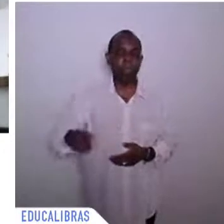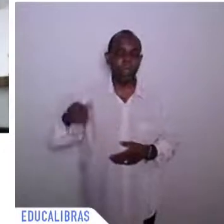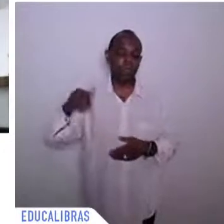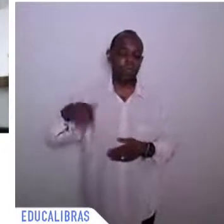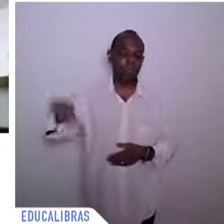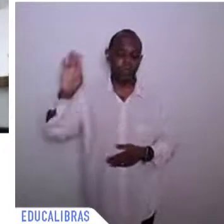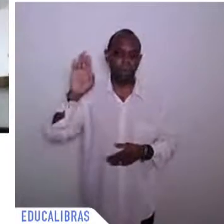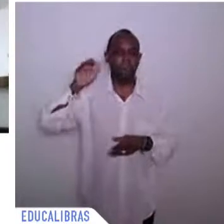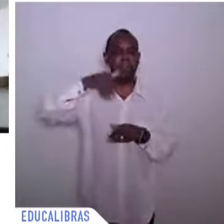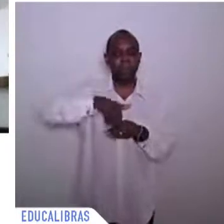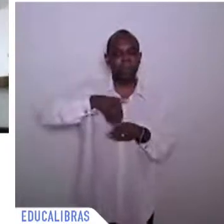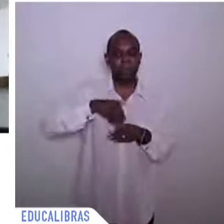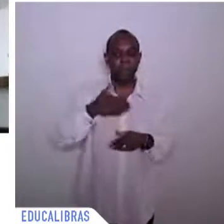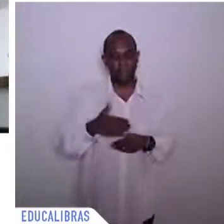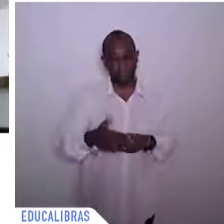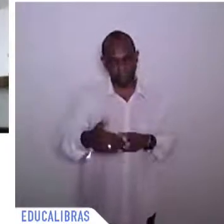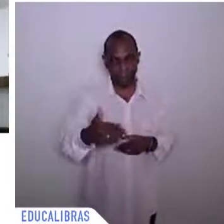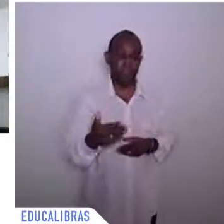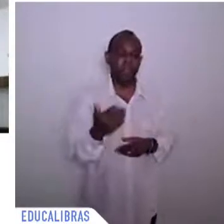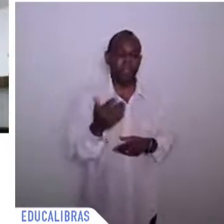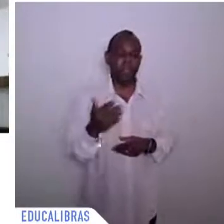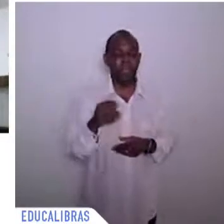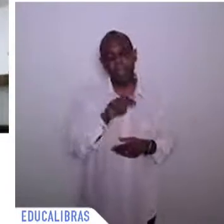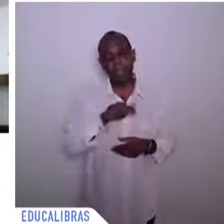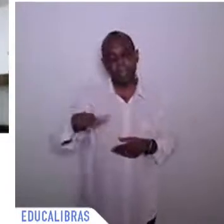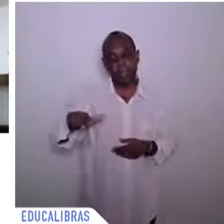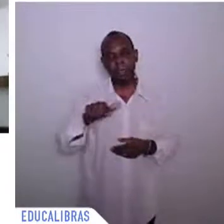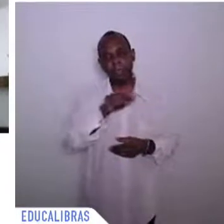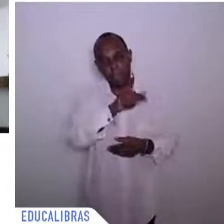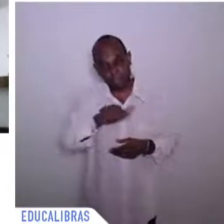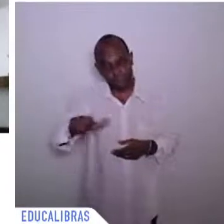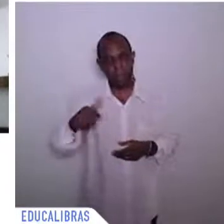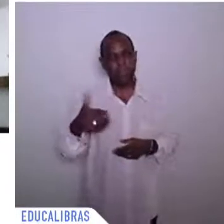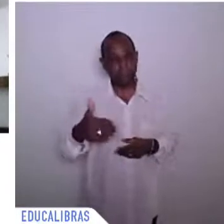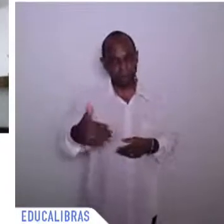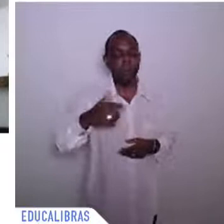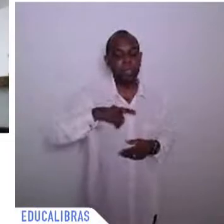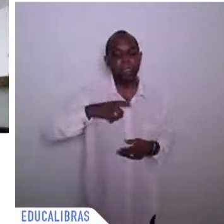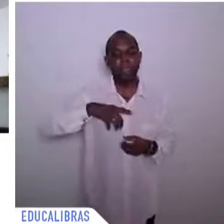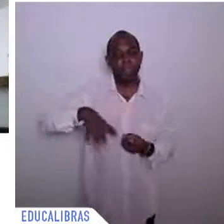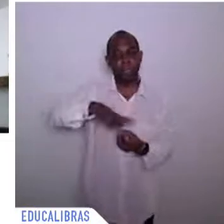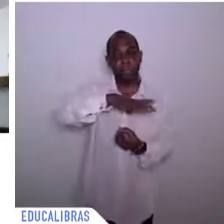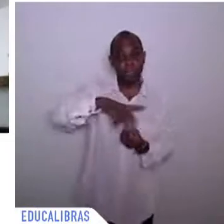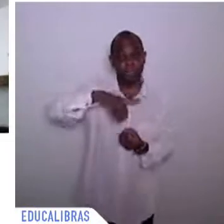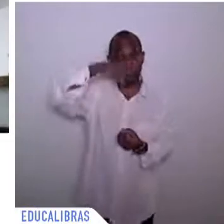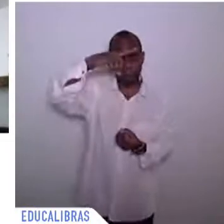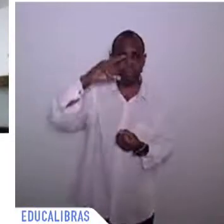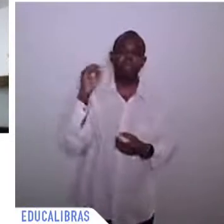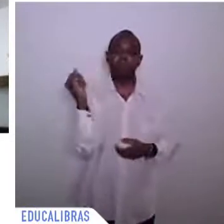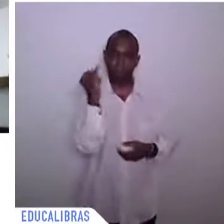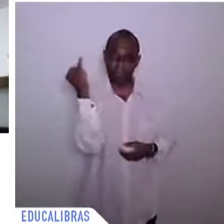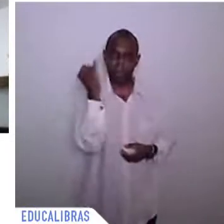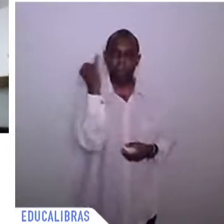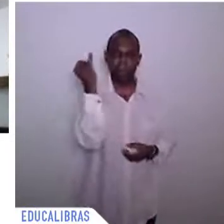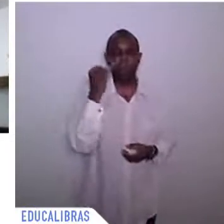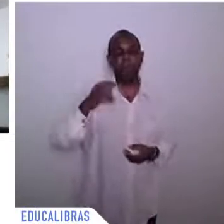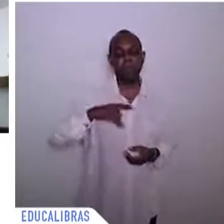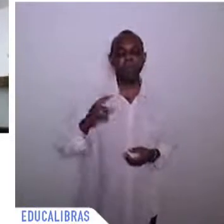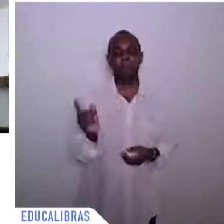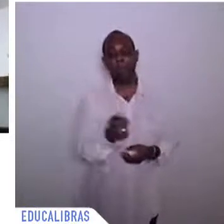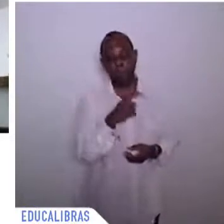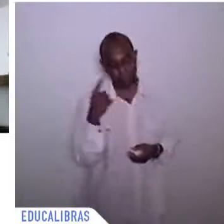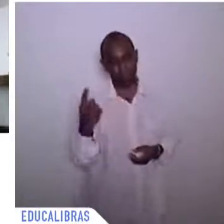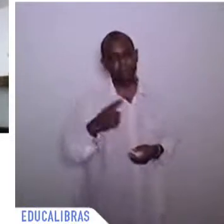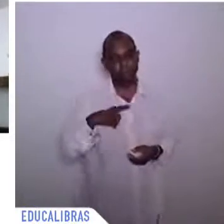simultaneous interpreting into English, Portuguese, and Brazilian Sign Language. This year of 2020, we'll have